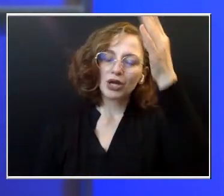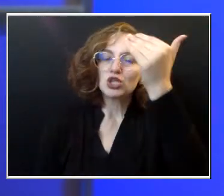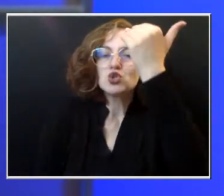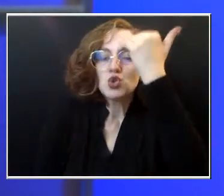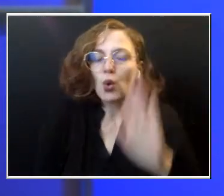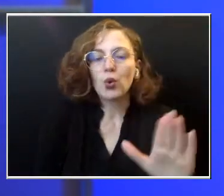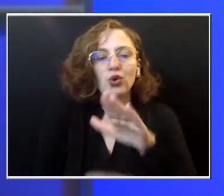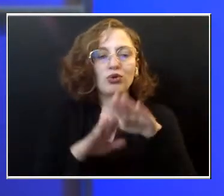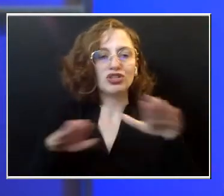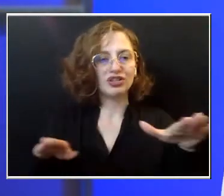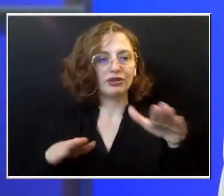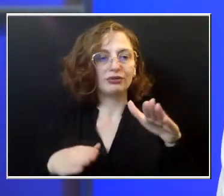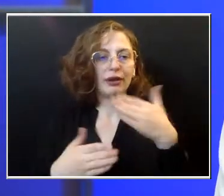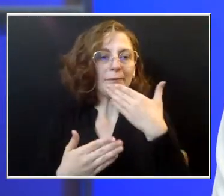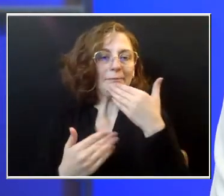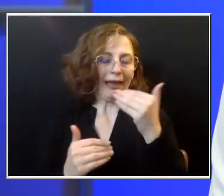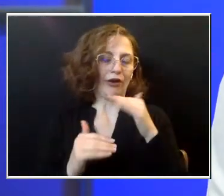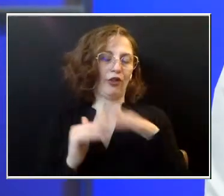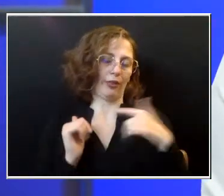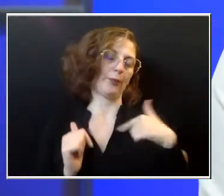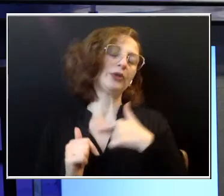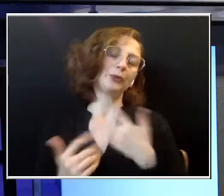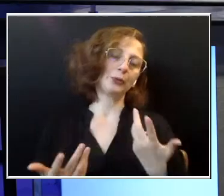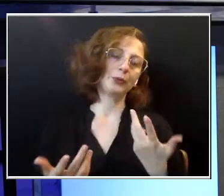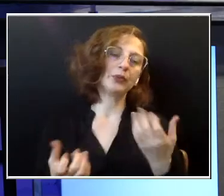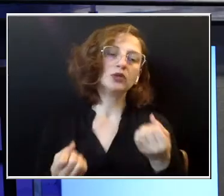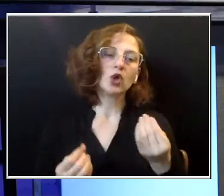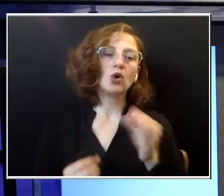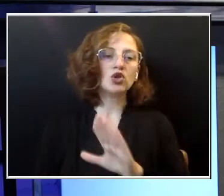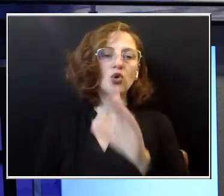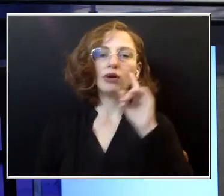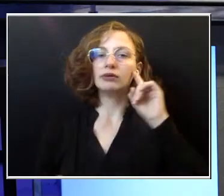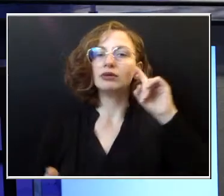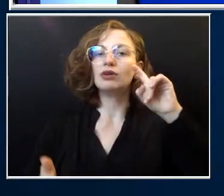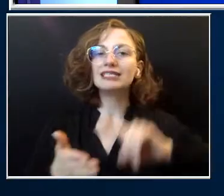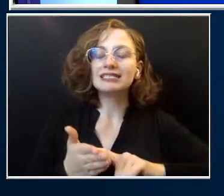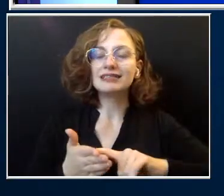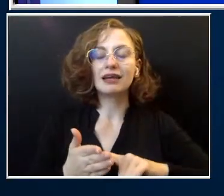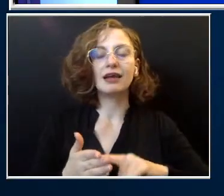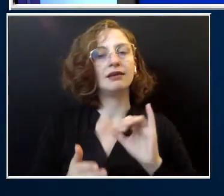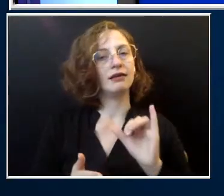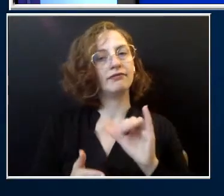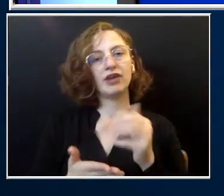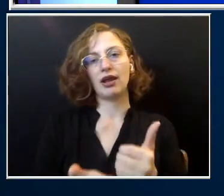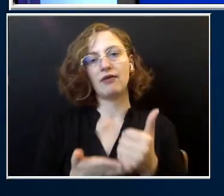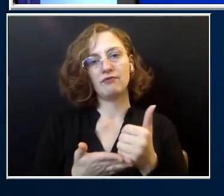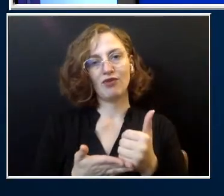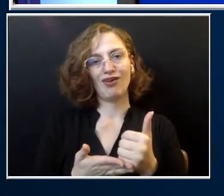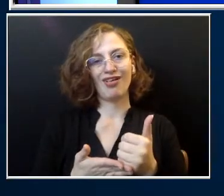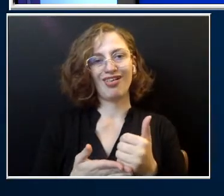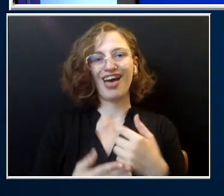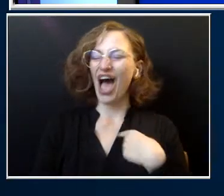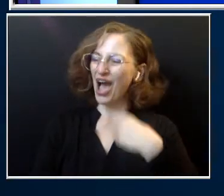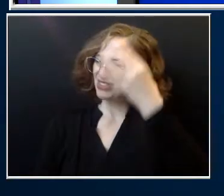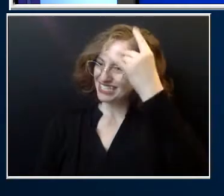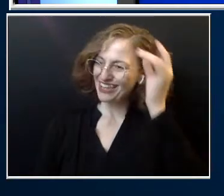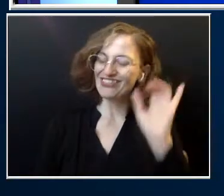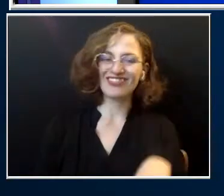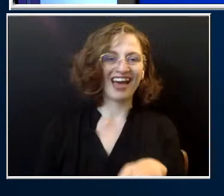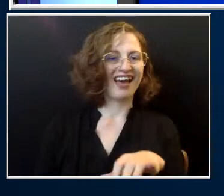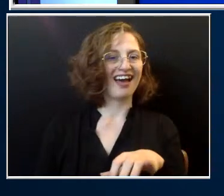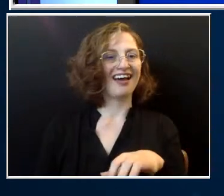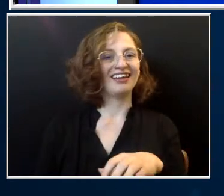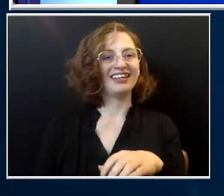that or changes is really helpful to I'm us. glad you said that, because I was thinking the same thing. They did exactly what parents have. I think sometimes parents don't want to